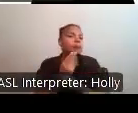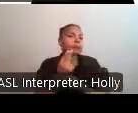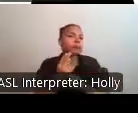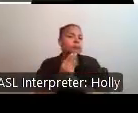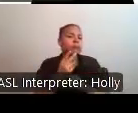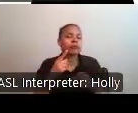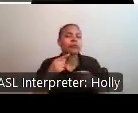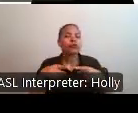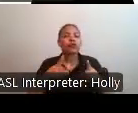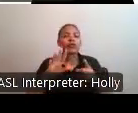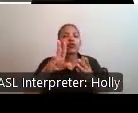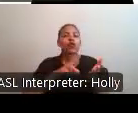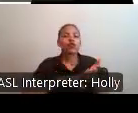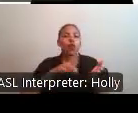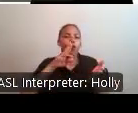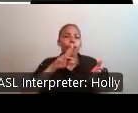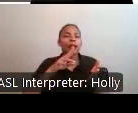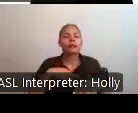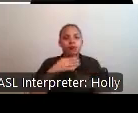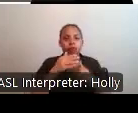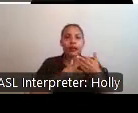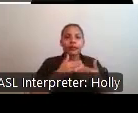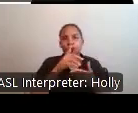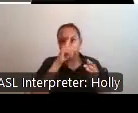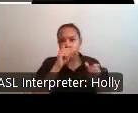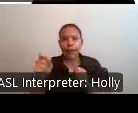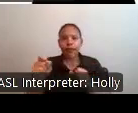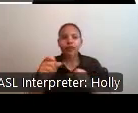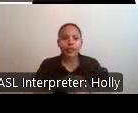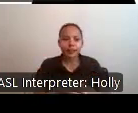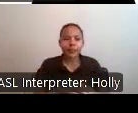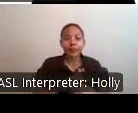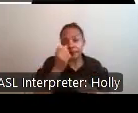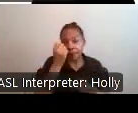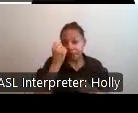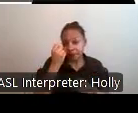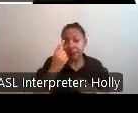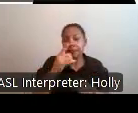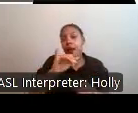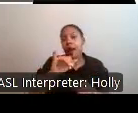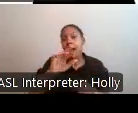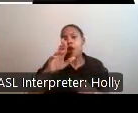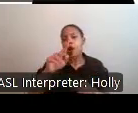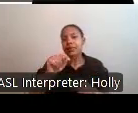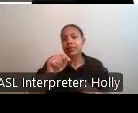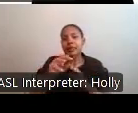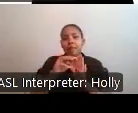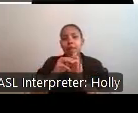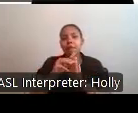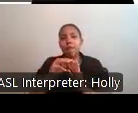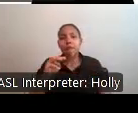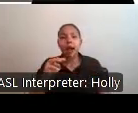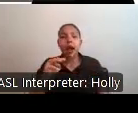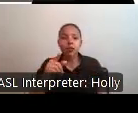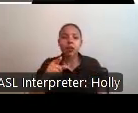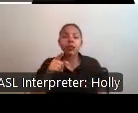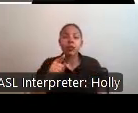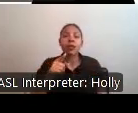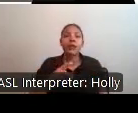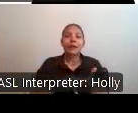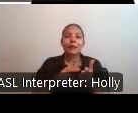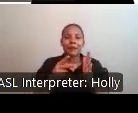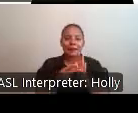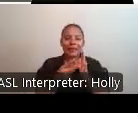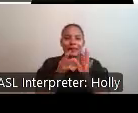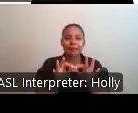helpful approach is the Integrated Resource Team, or IRT model. This model brings together key community partners